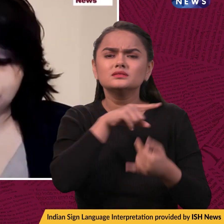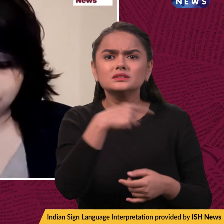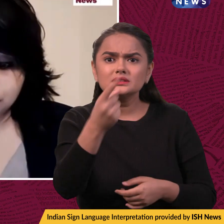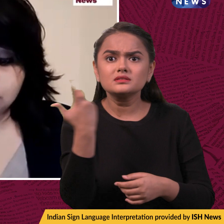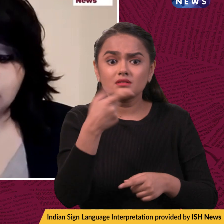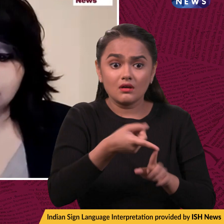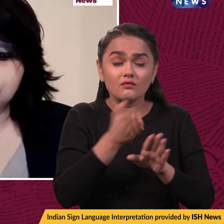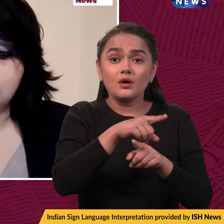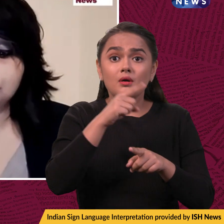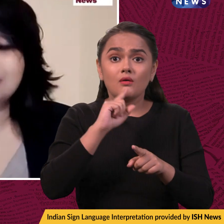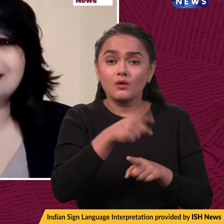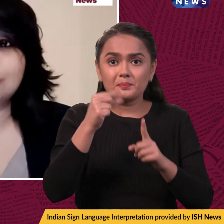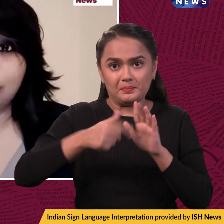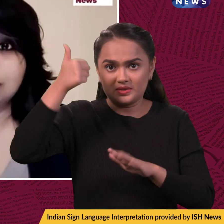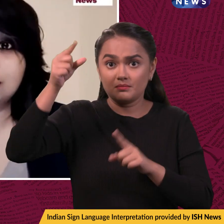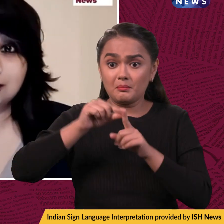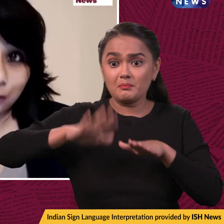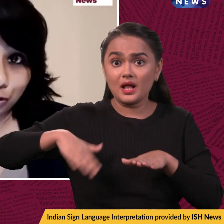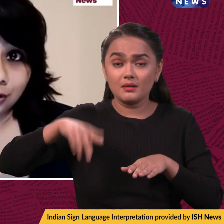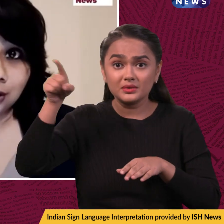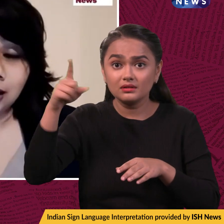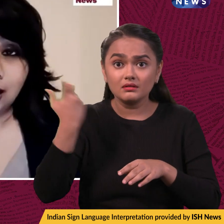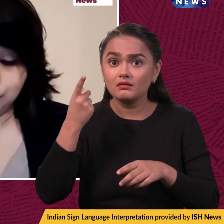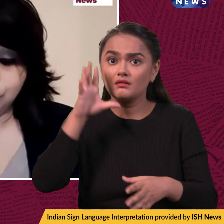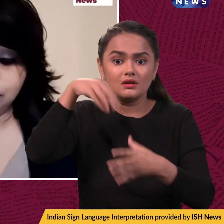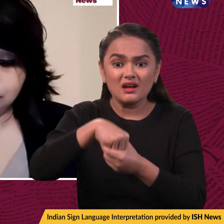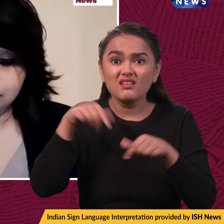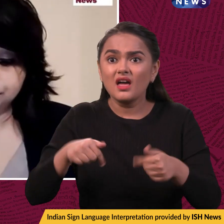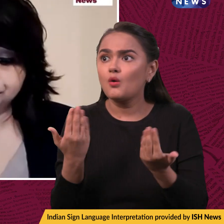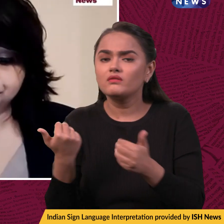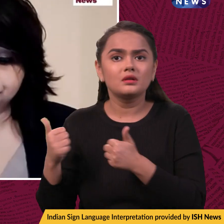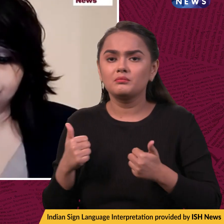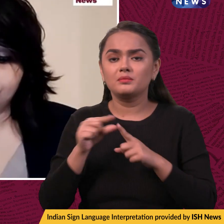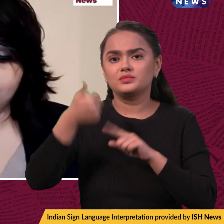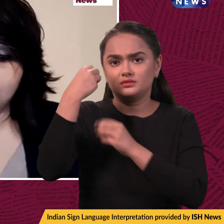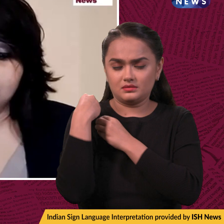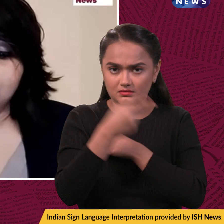by the President as the Parliament is not in session at present.